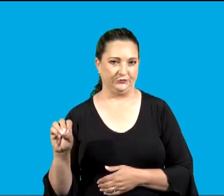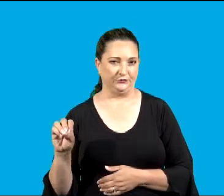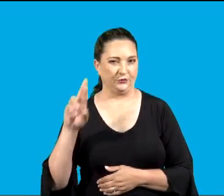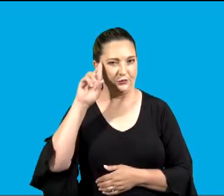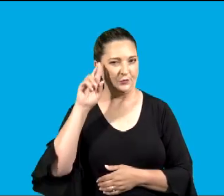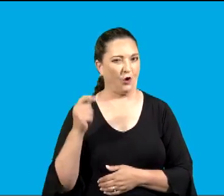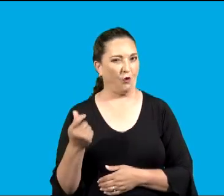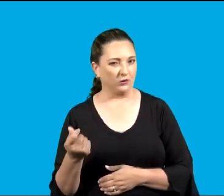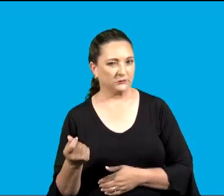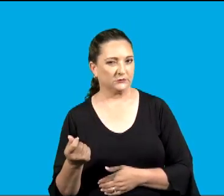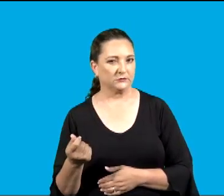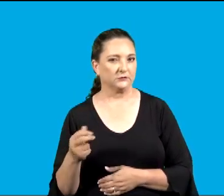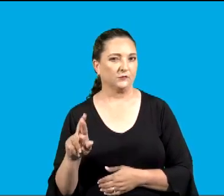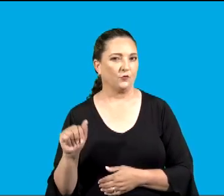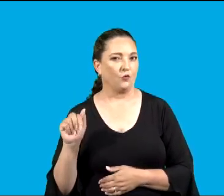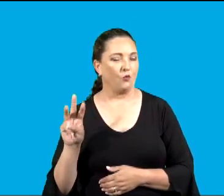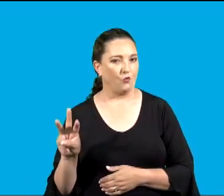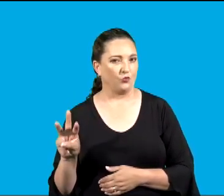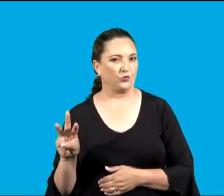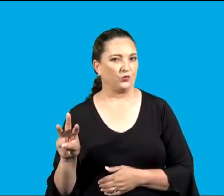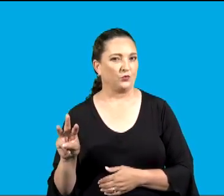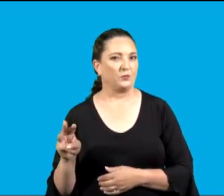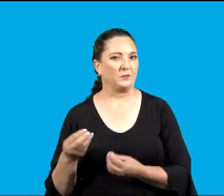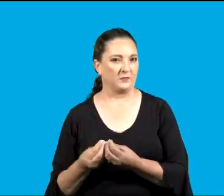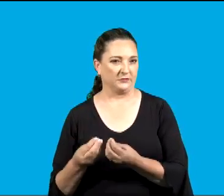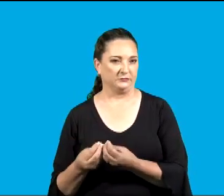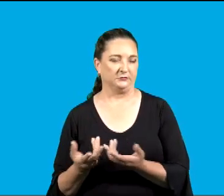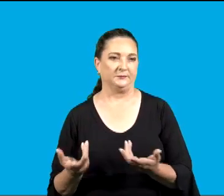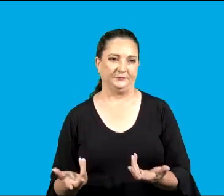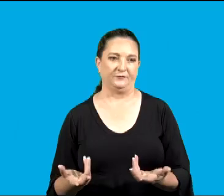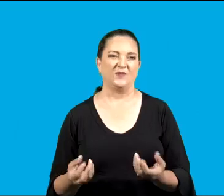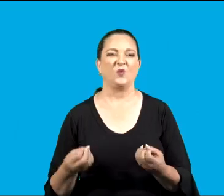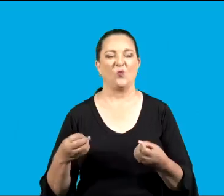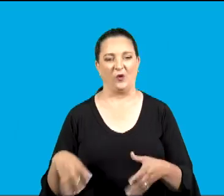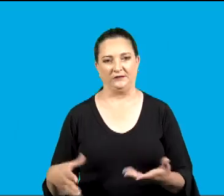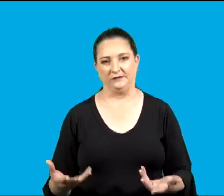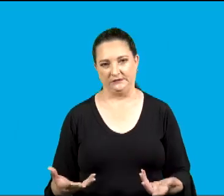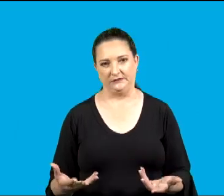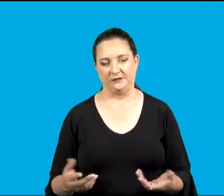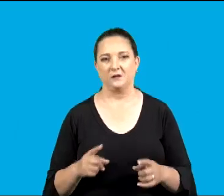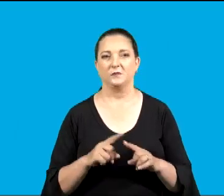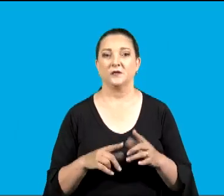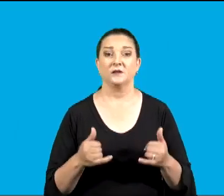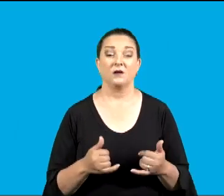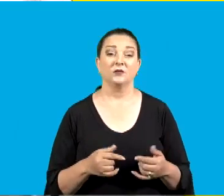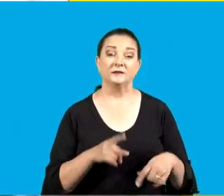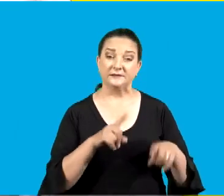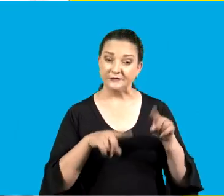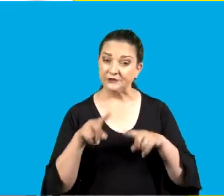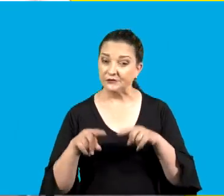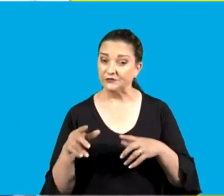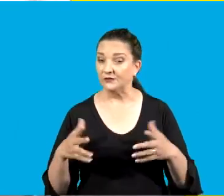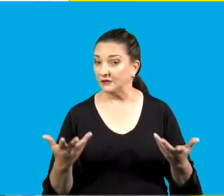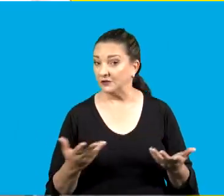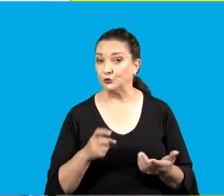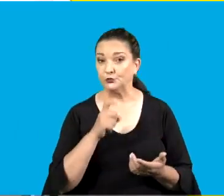42,300. This is the cost of the raw materials that were wasted. Again, there are several ways in which you could have